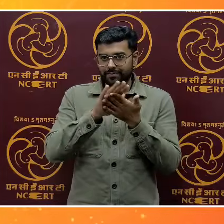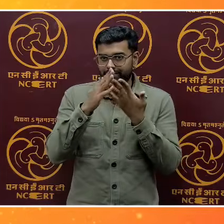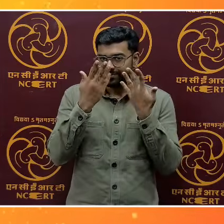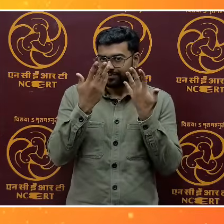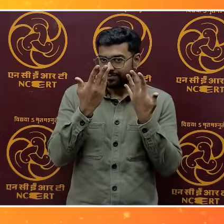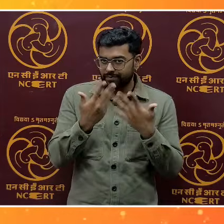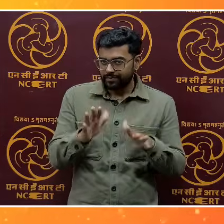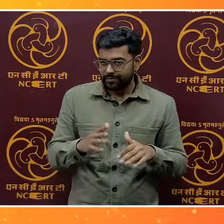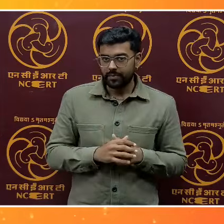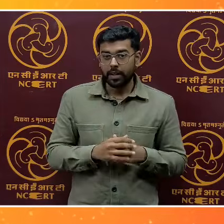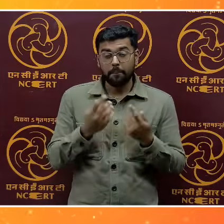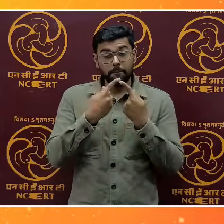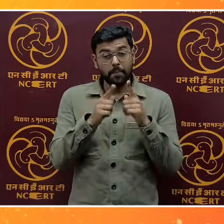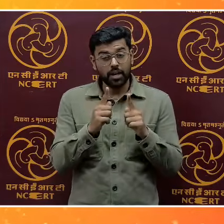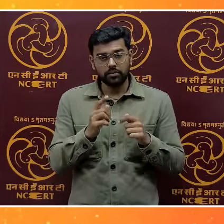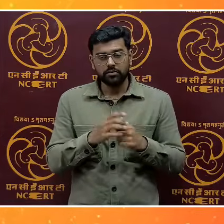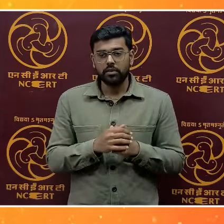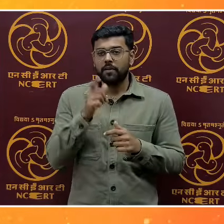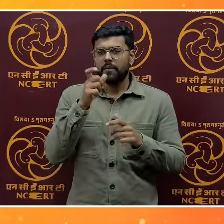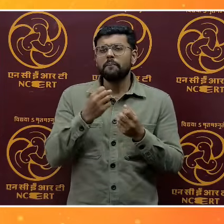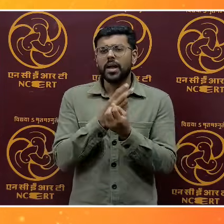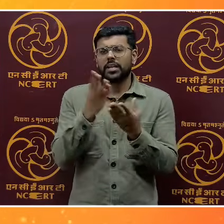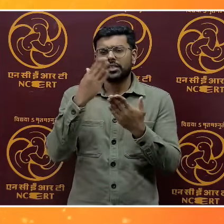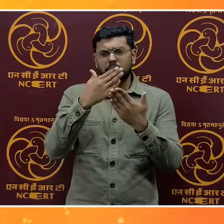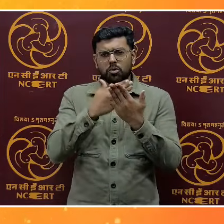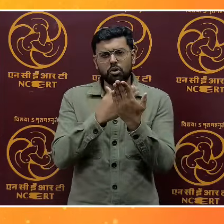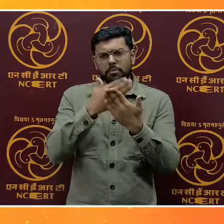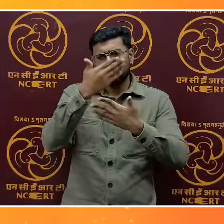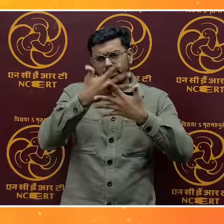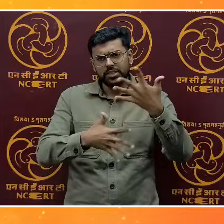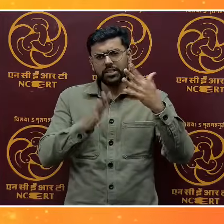this particular program, but we have a long list of